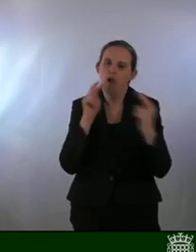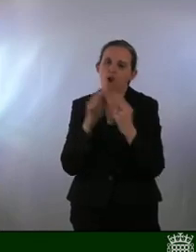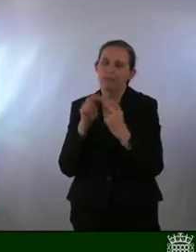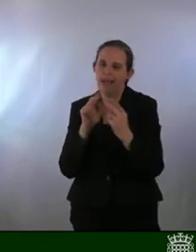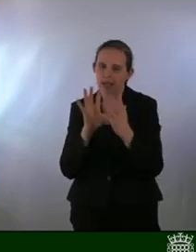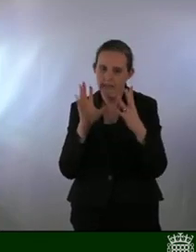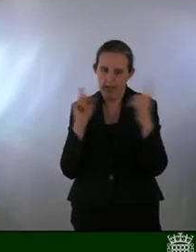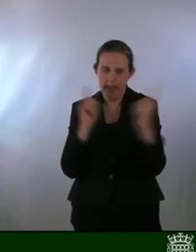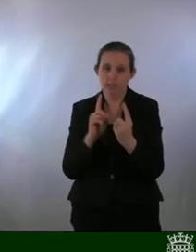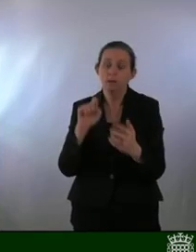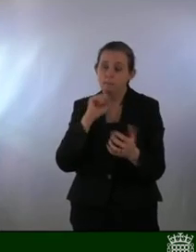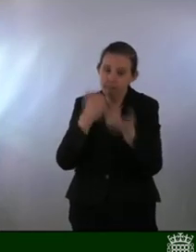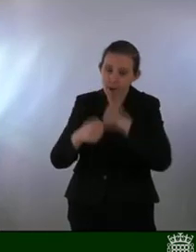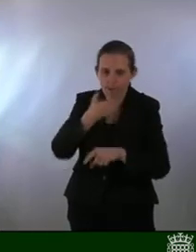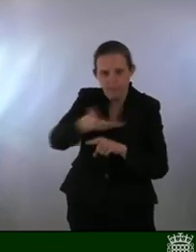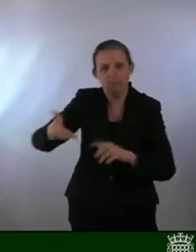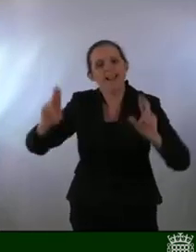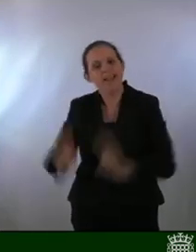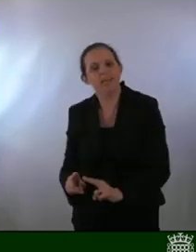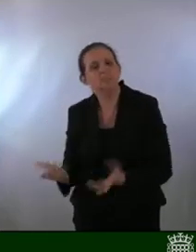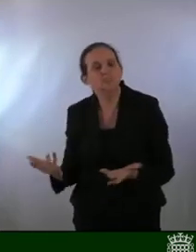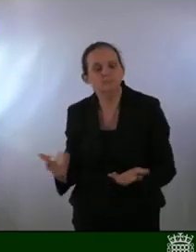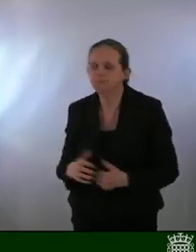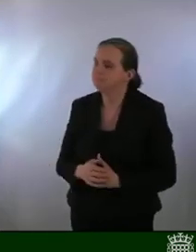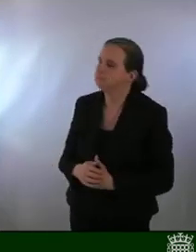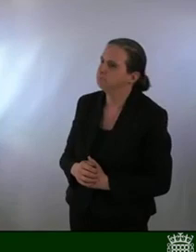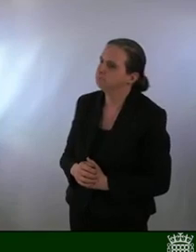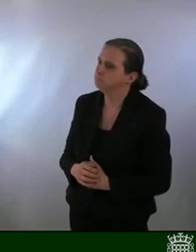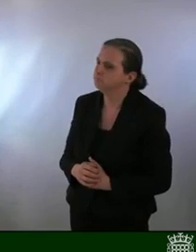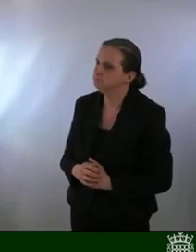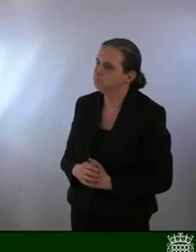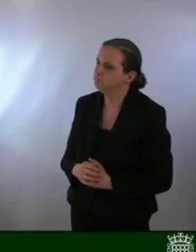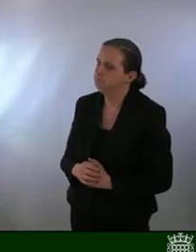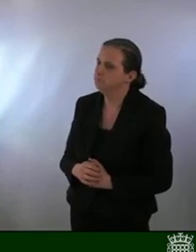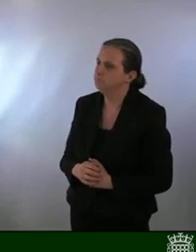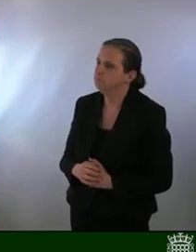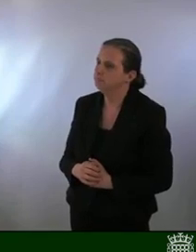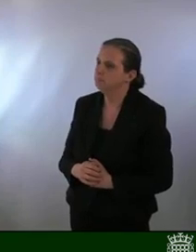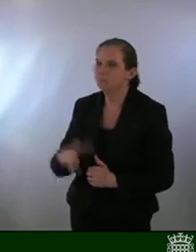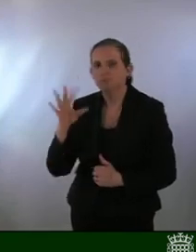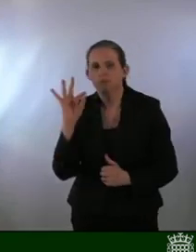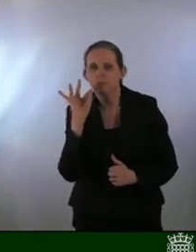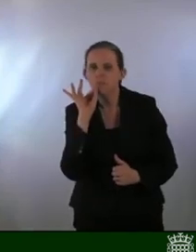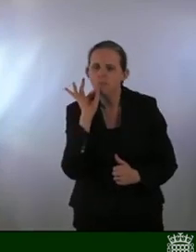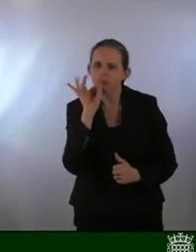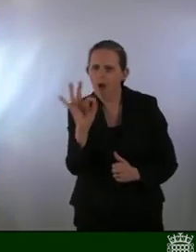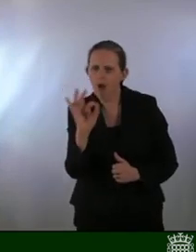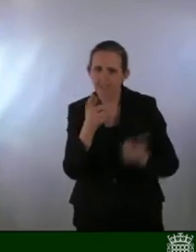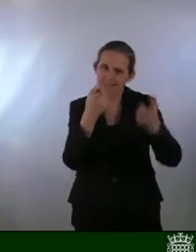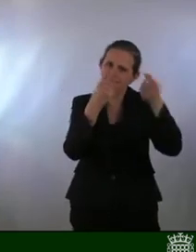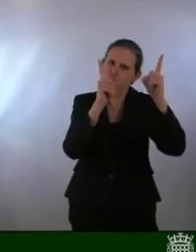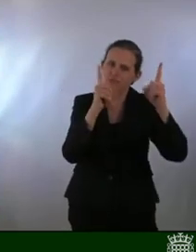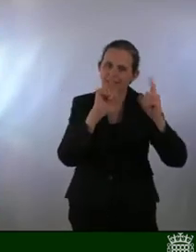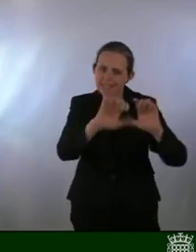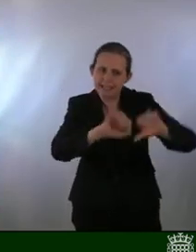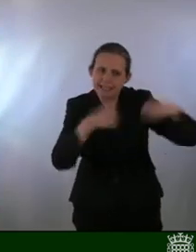sorts of transmissions that he talks about. Thank you, Mr. Speaker. Will the Secretary of State explain how he and his team have been